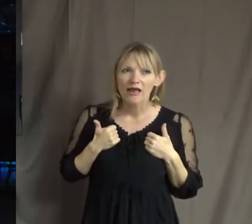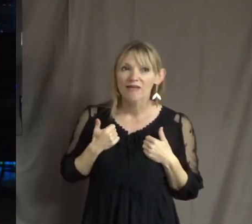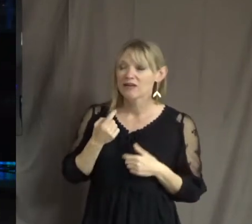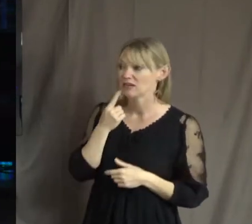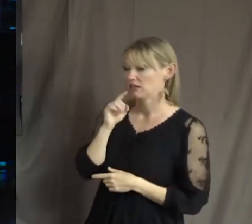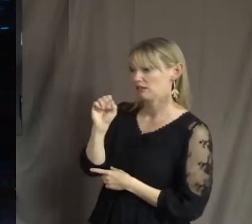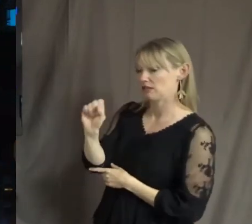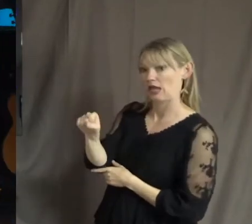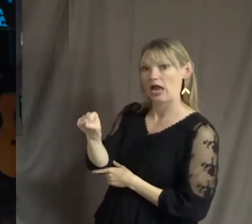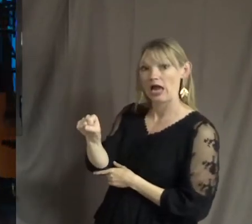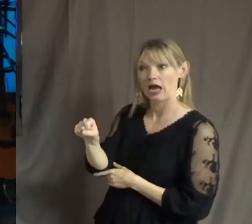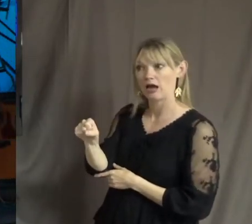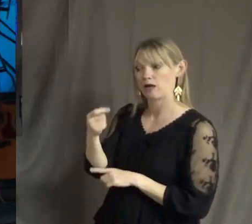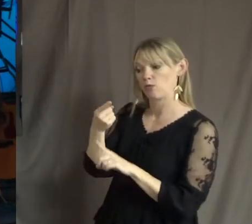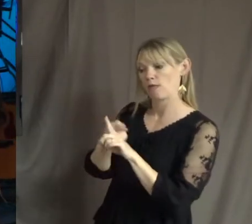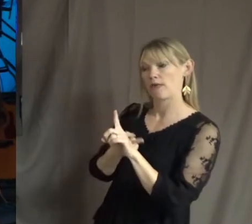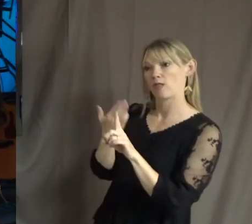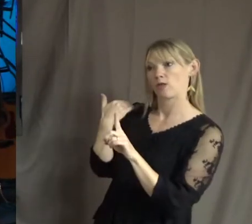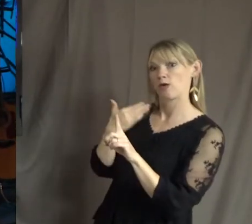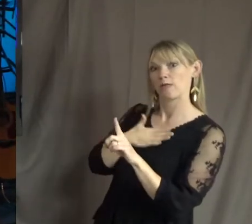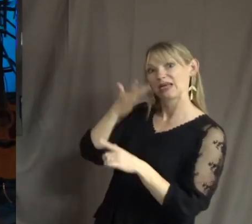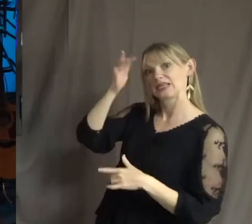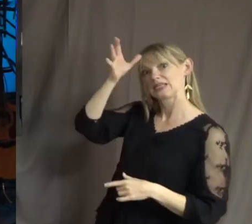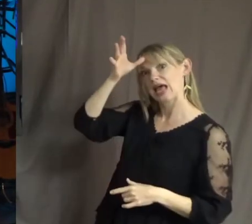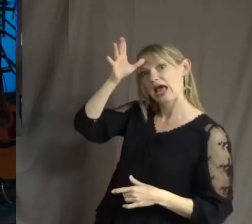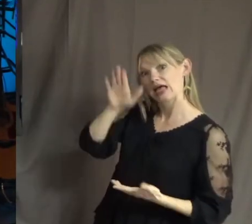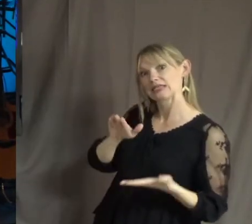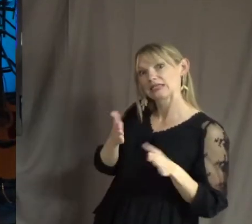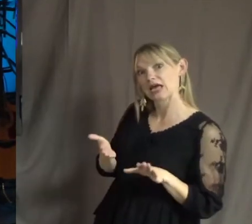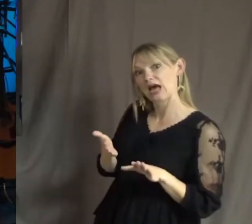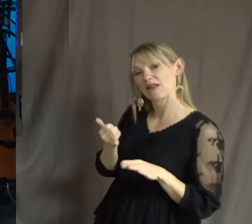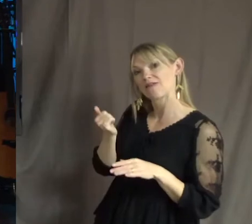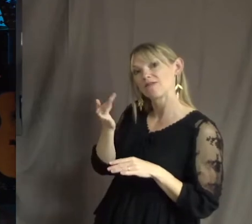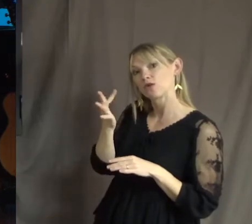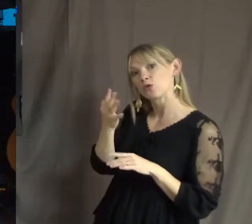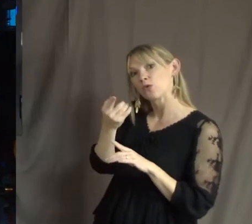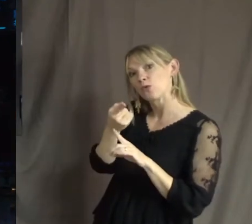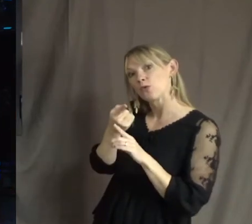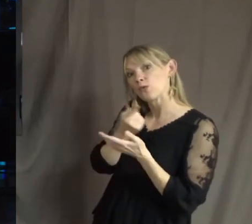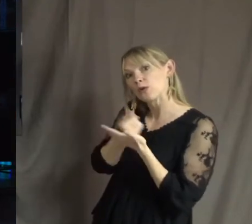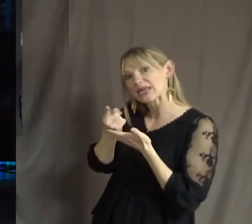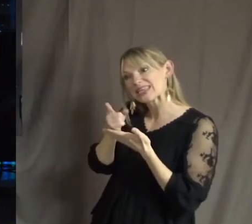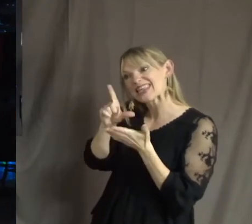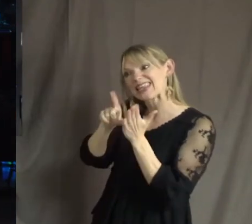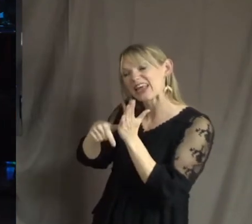said, "Yeah, a month ago my dad died, and then a couple weeks after that my grandfather died."